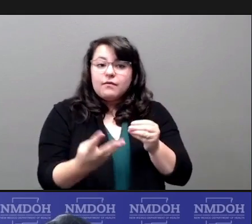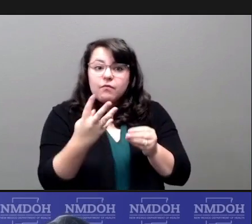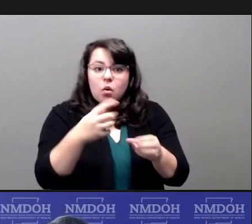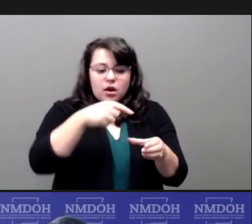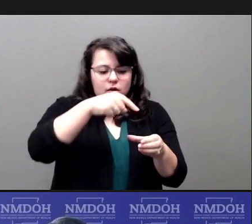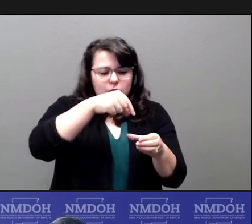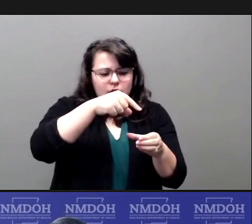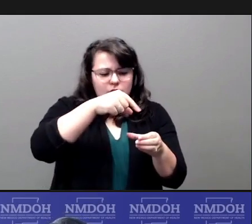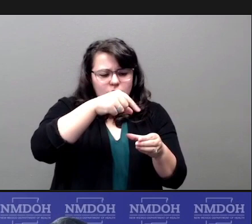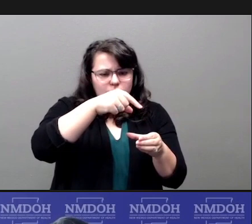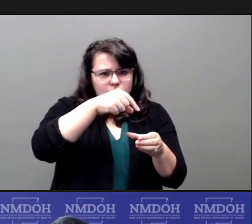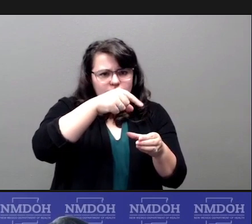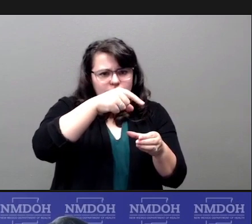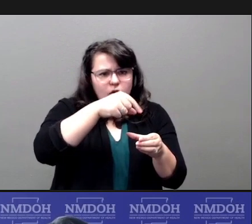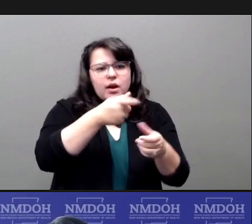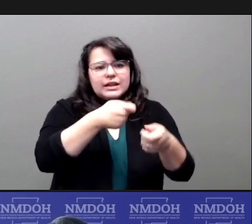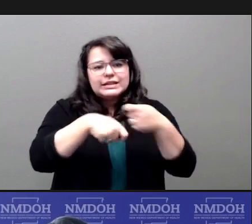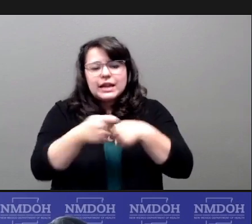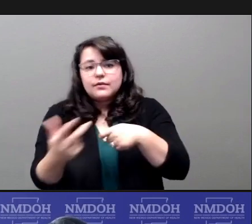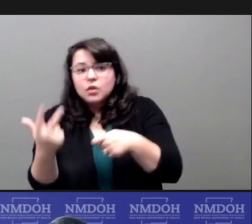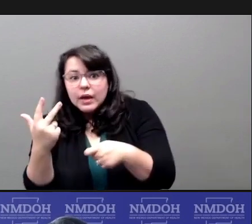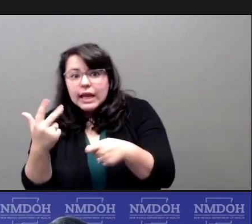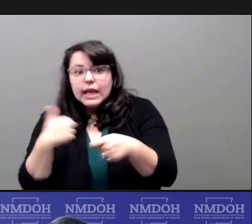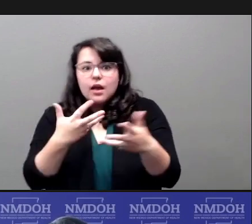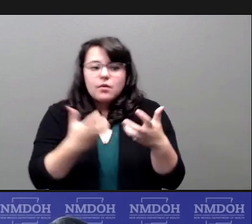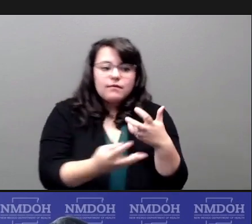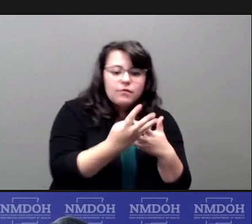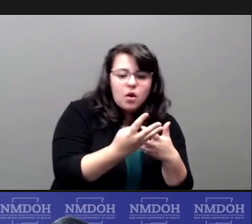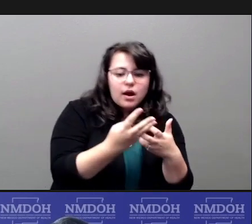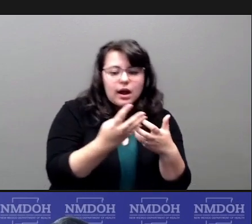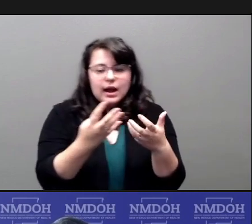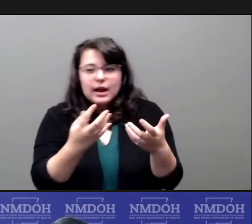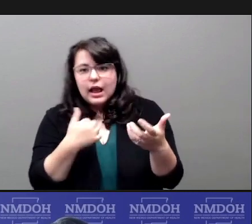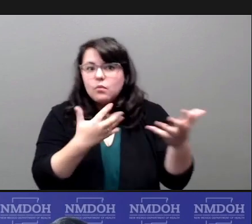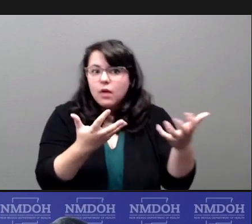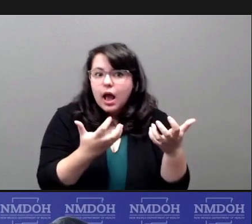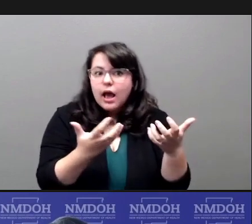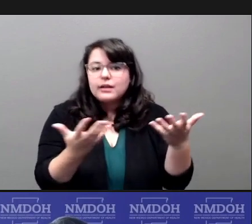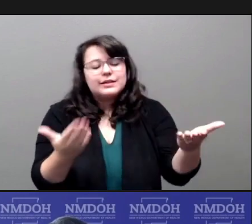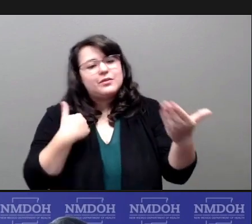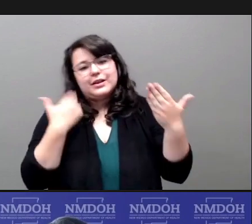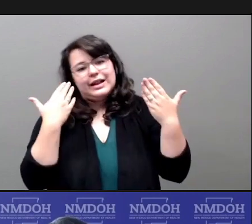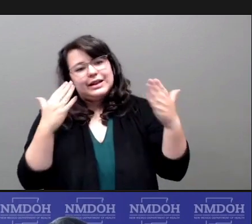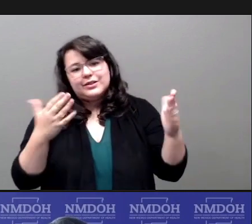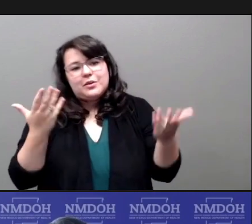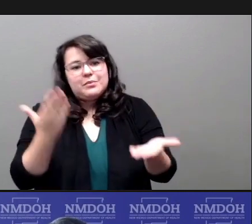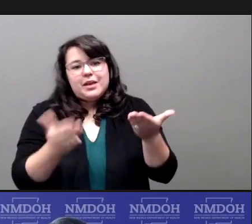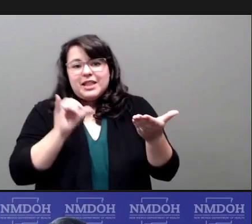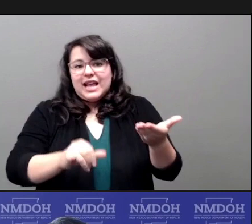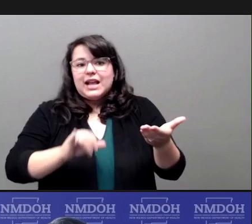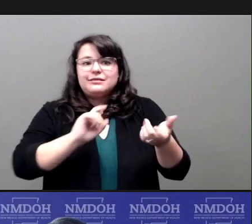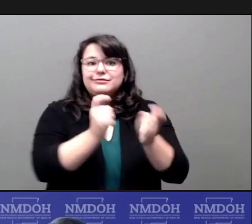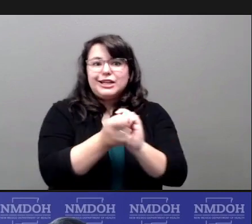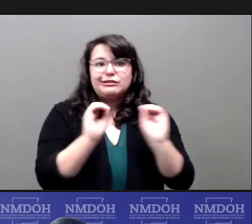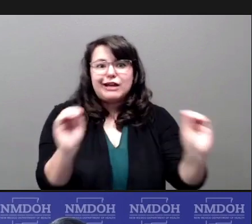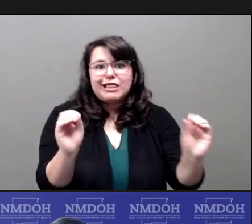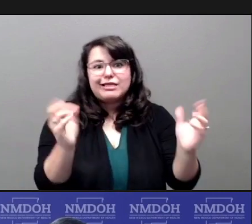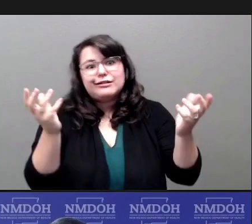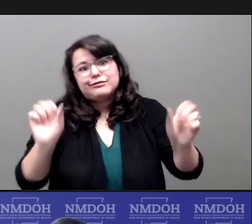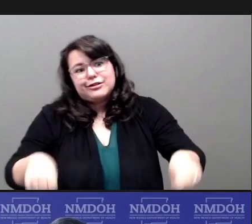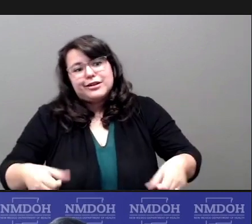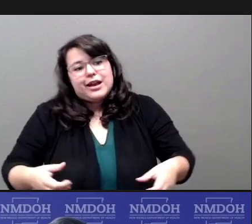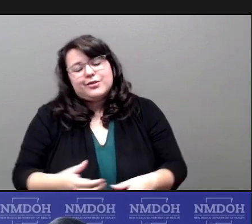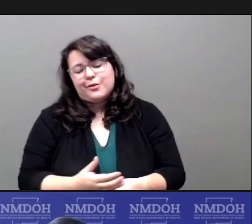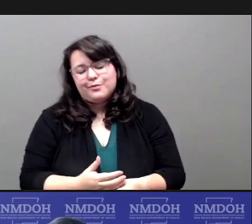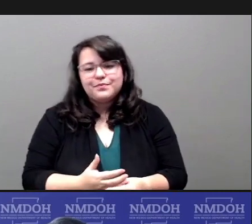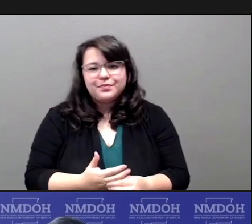instead of just the 3. I just can't not put the 4th drop in. So I don't know. I'm sure that makes no difference, but